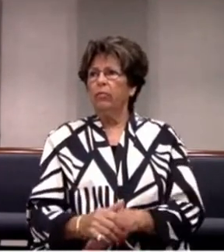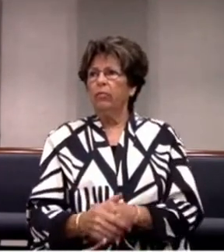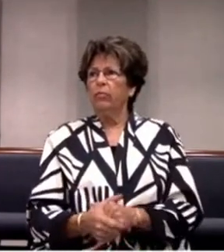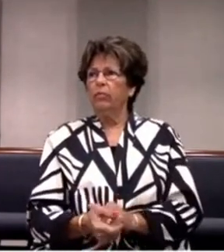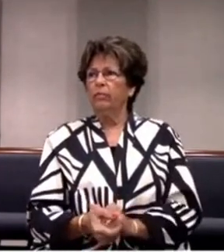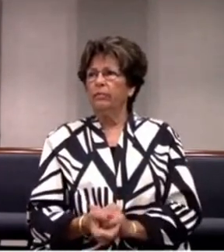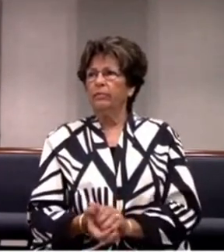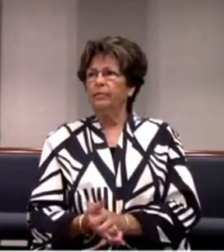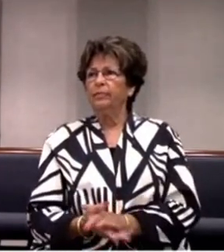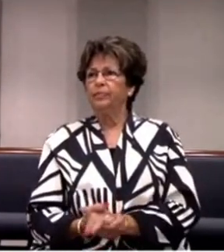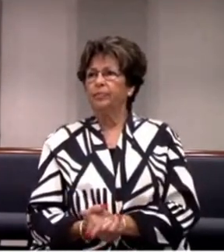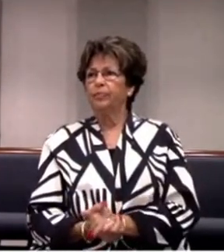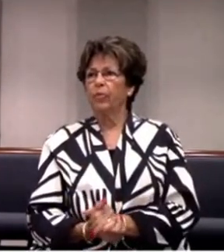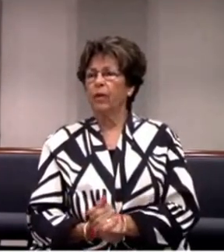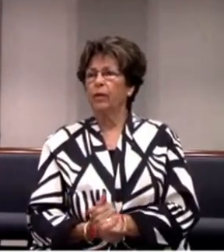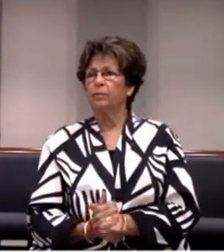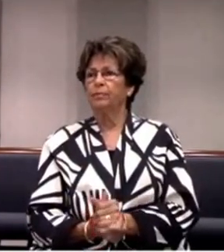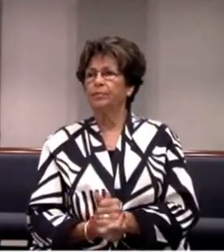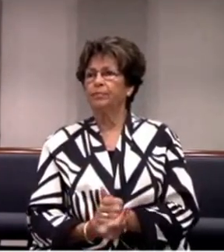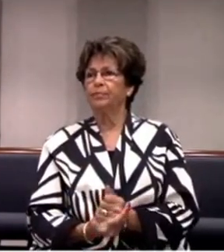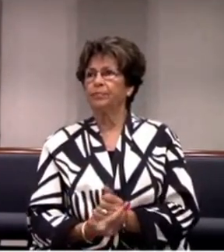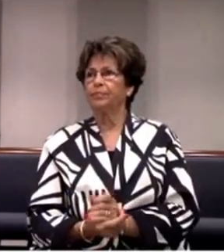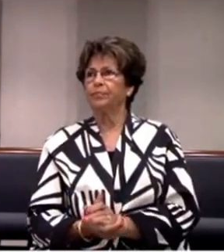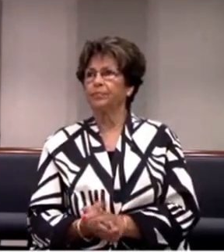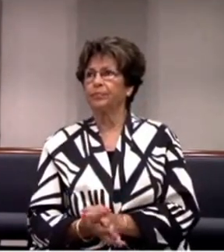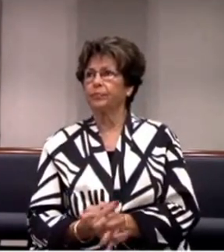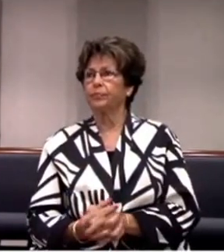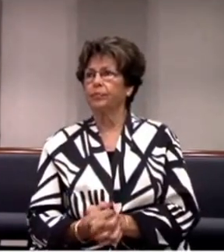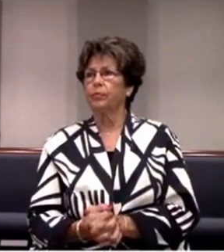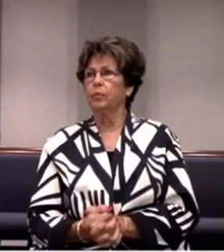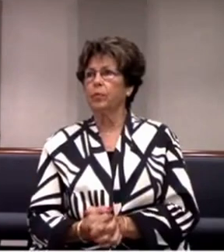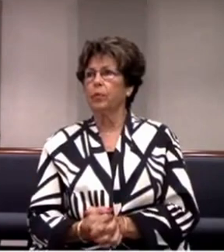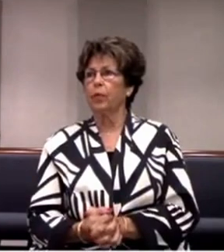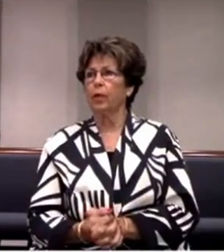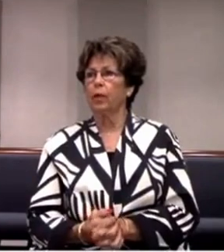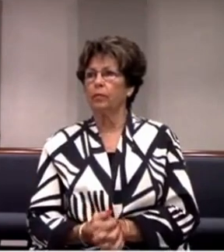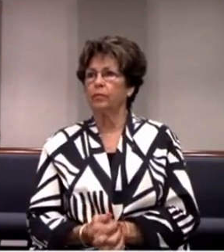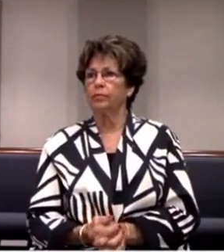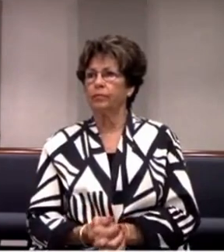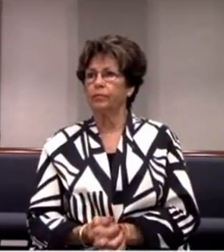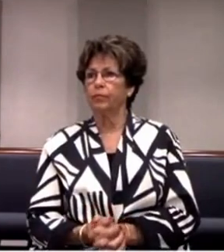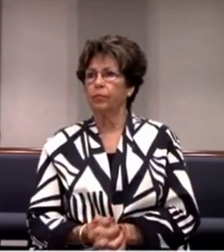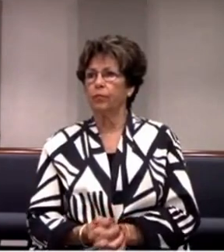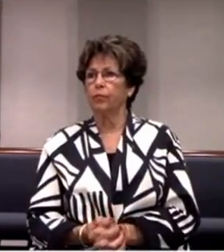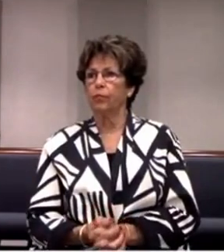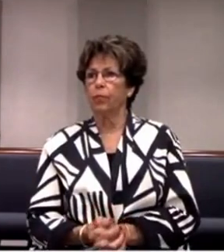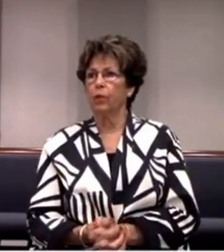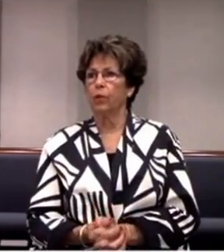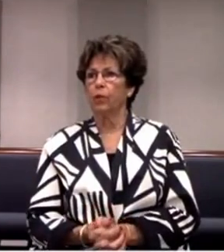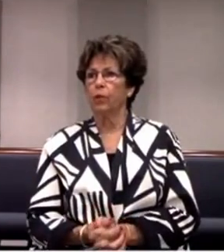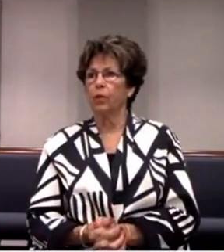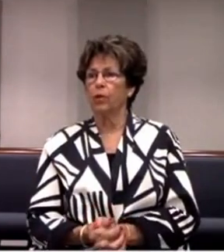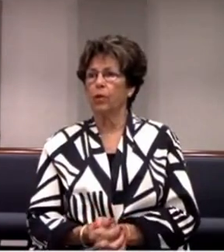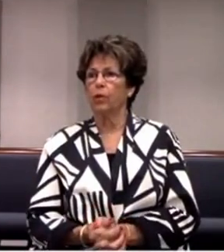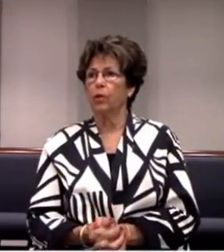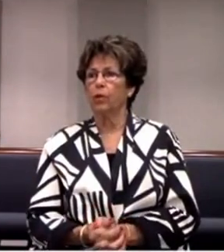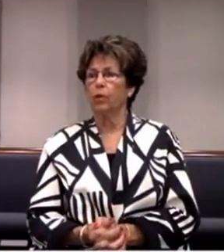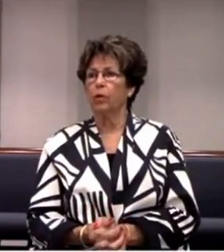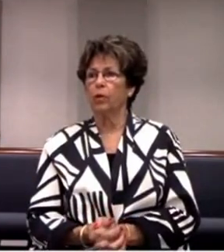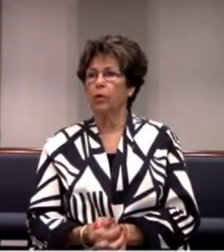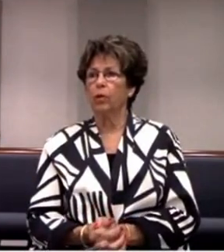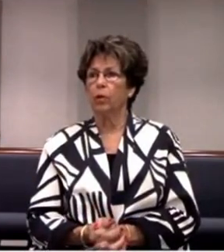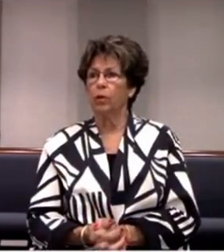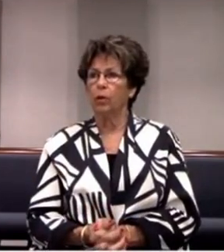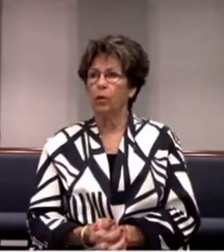dismiss the relativeness or the practicality of tonight's lesson. And when you leave here